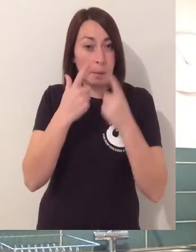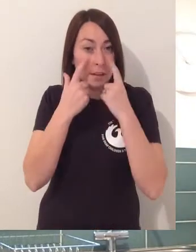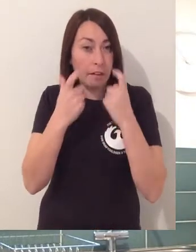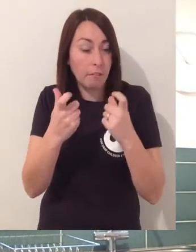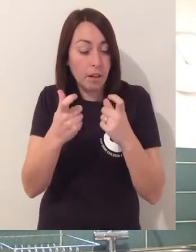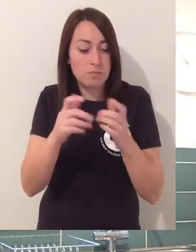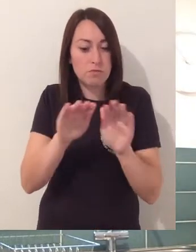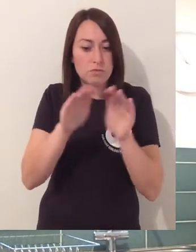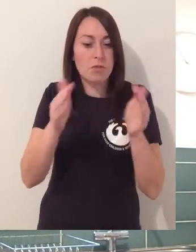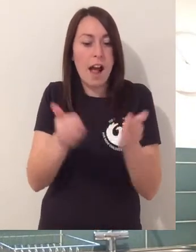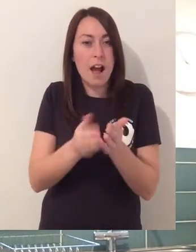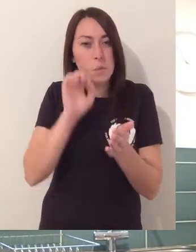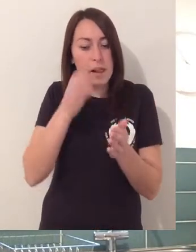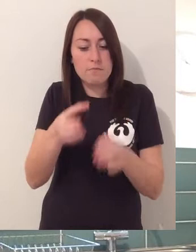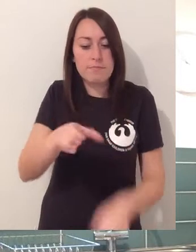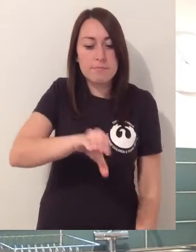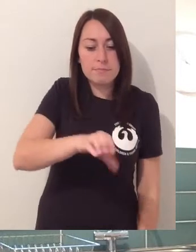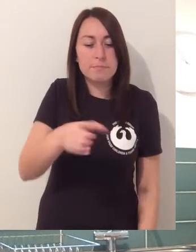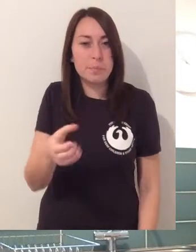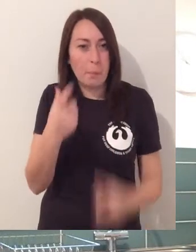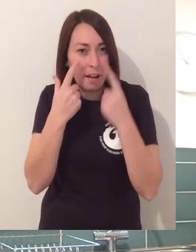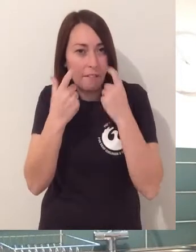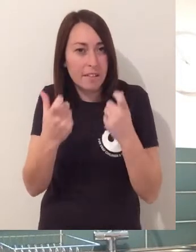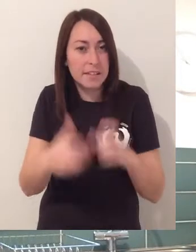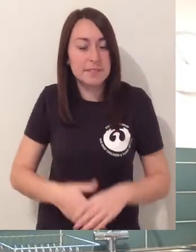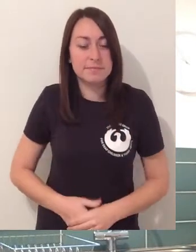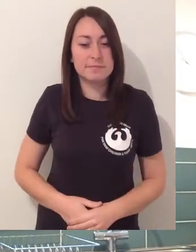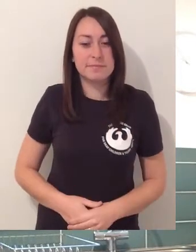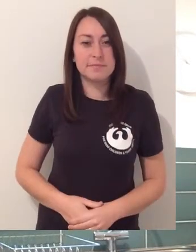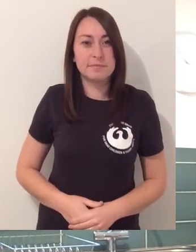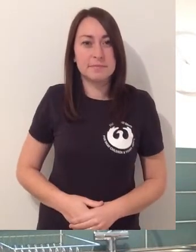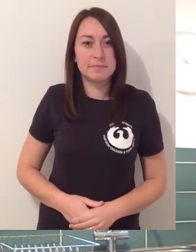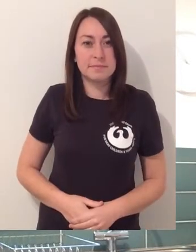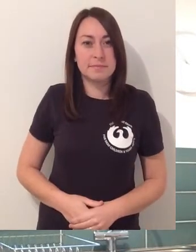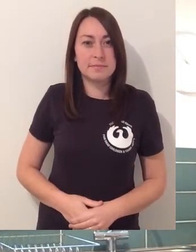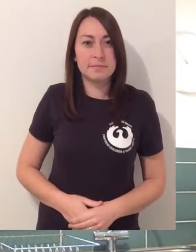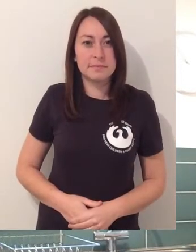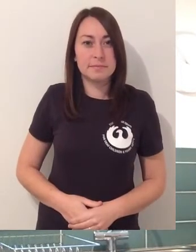is be very careful. As they're round, they do roll around a little bit.